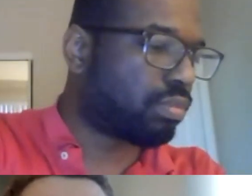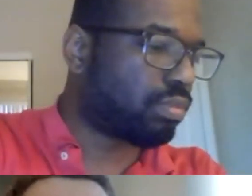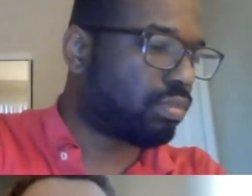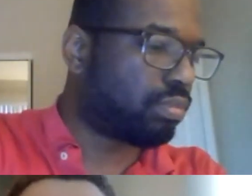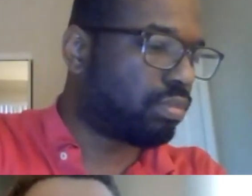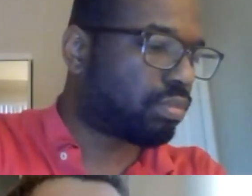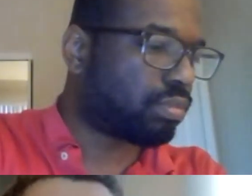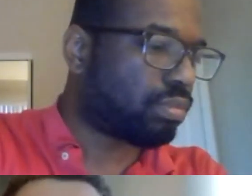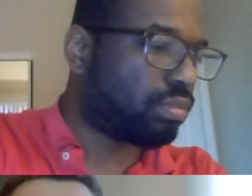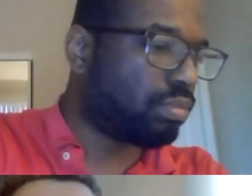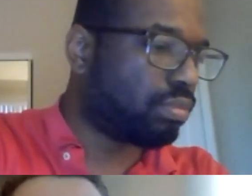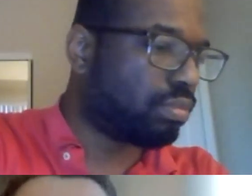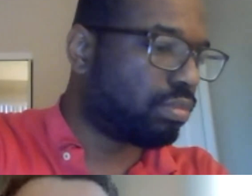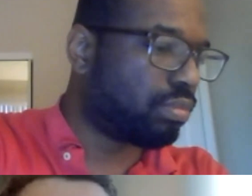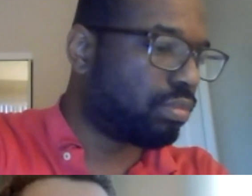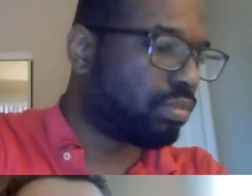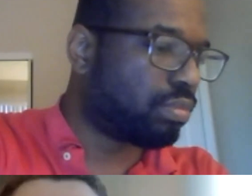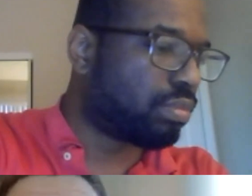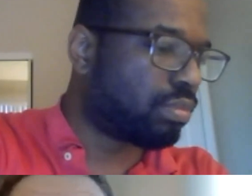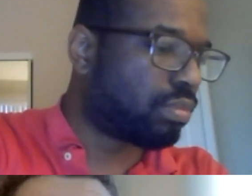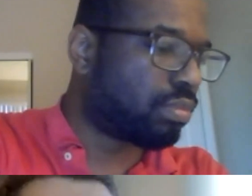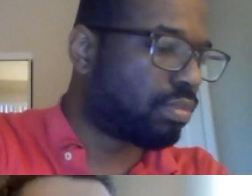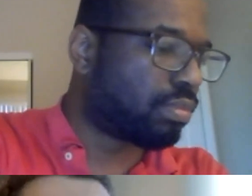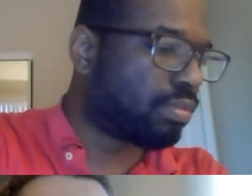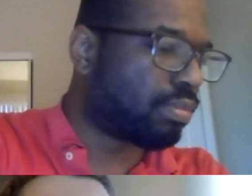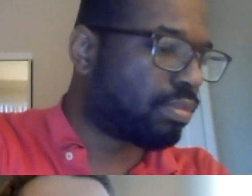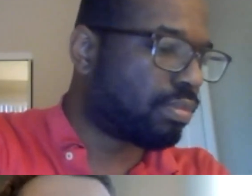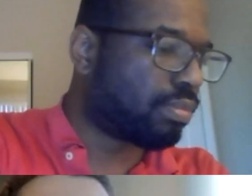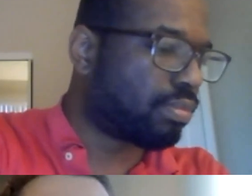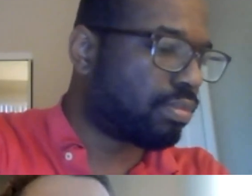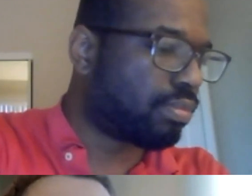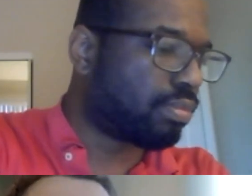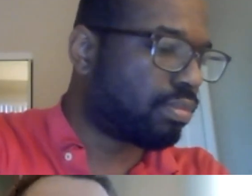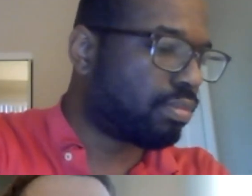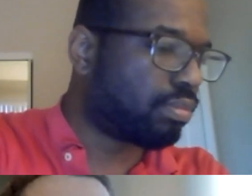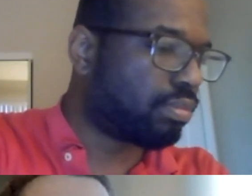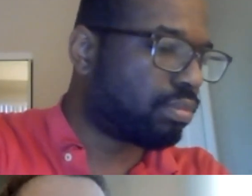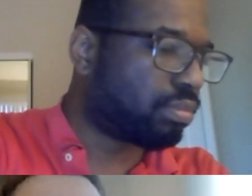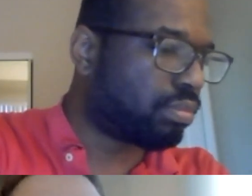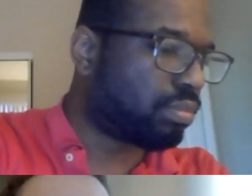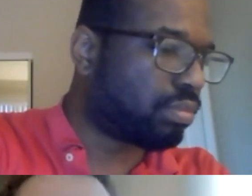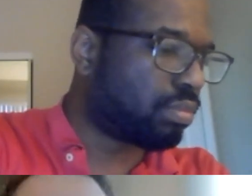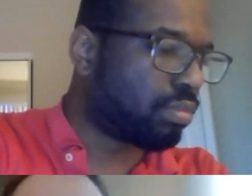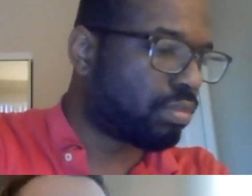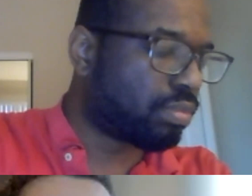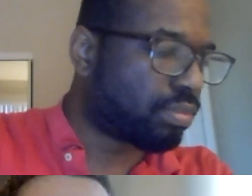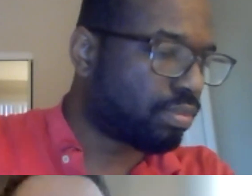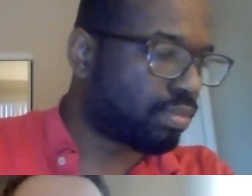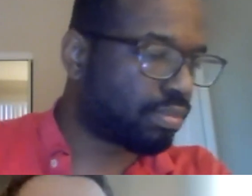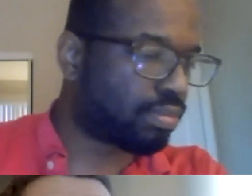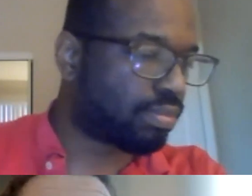there are jurisdictions across the state right now that are engaged in their housing element process, and there's an explicit line item